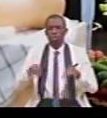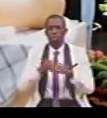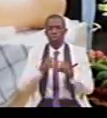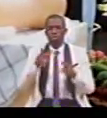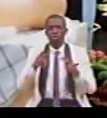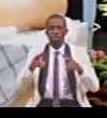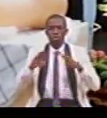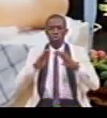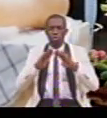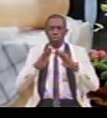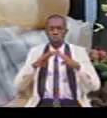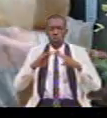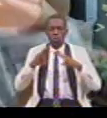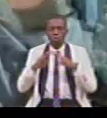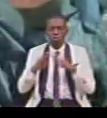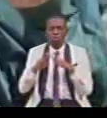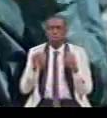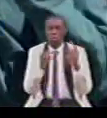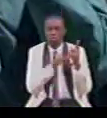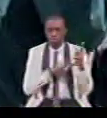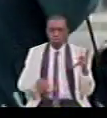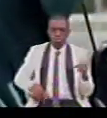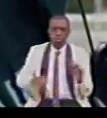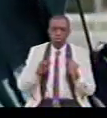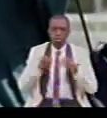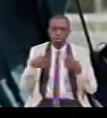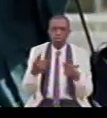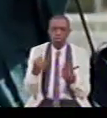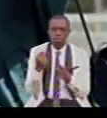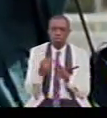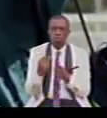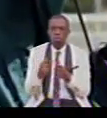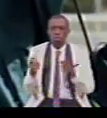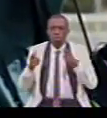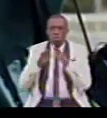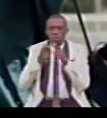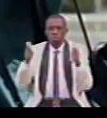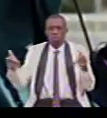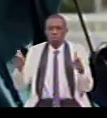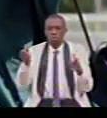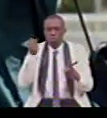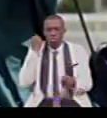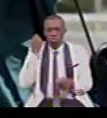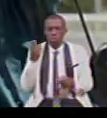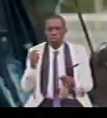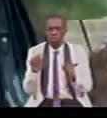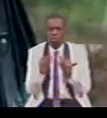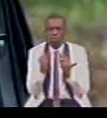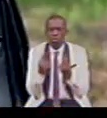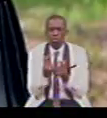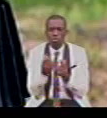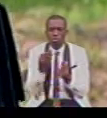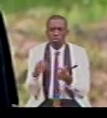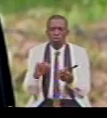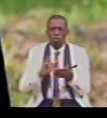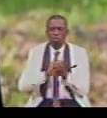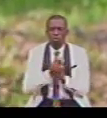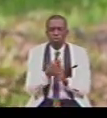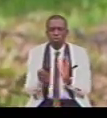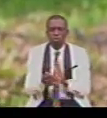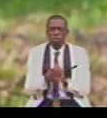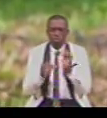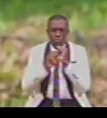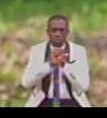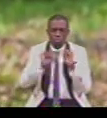then Lord give the word great was the company of those that published look at that Parable